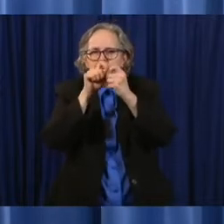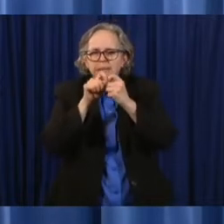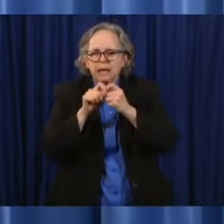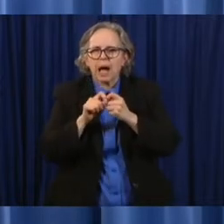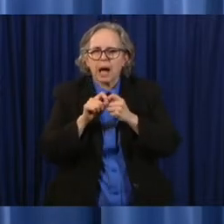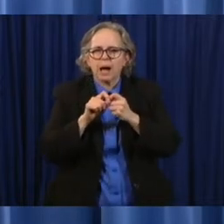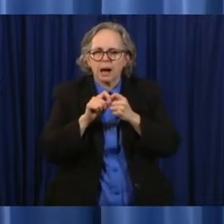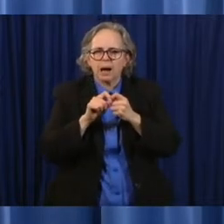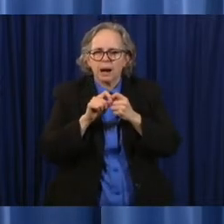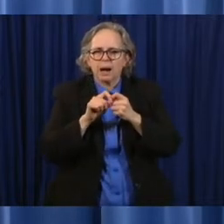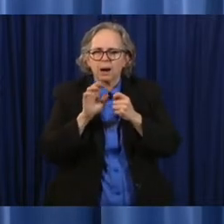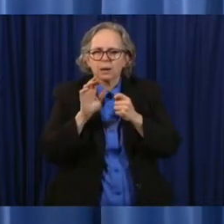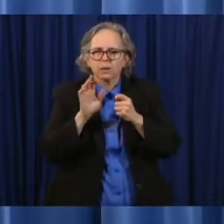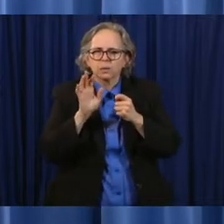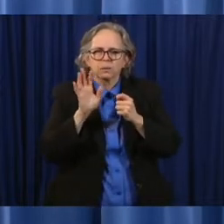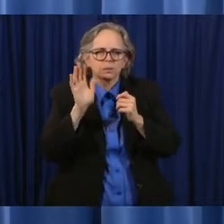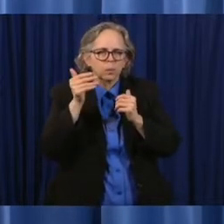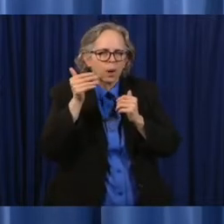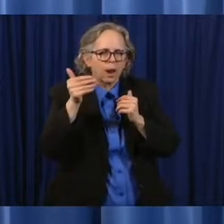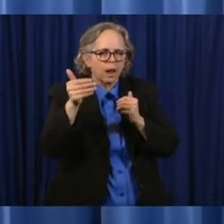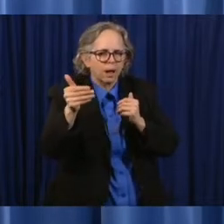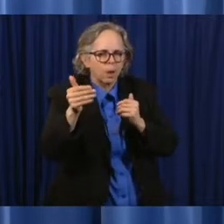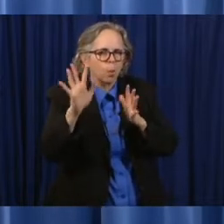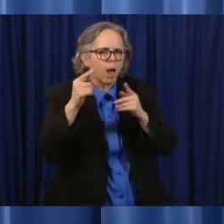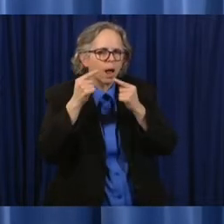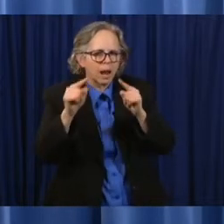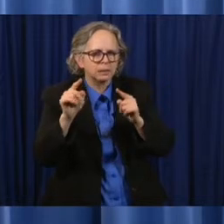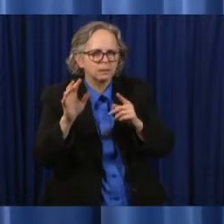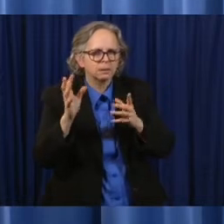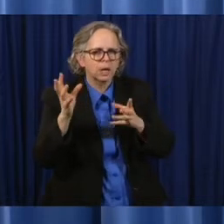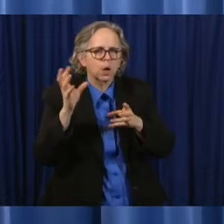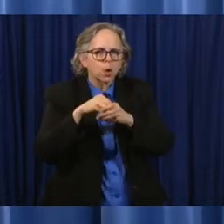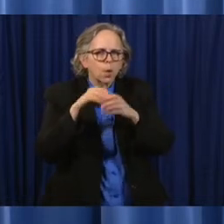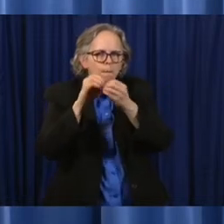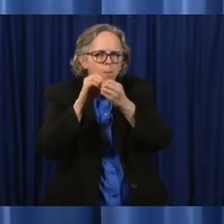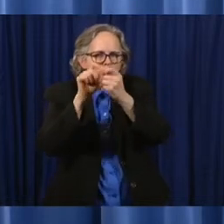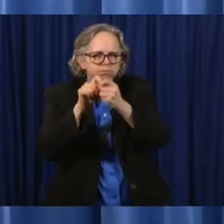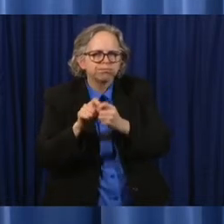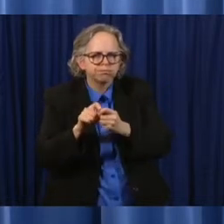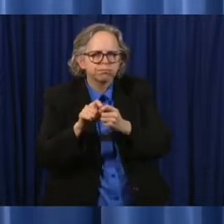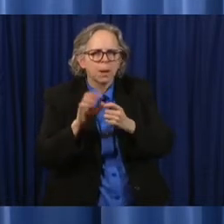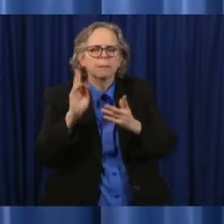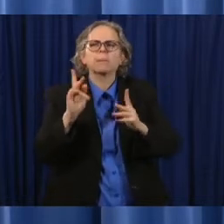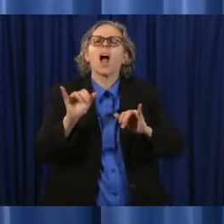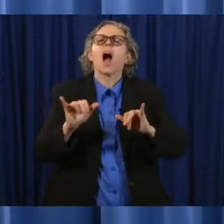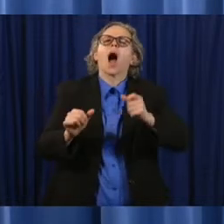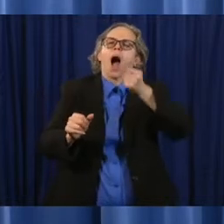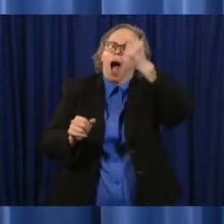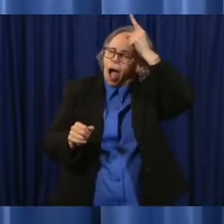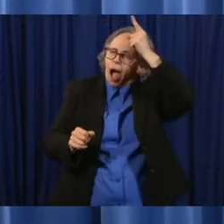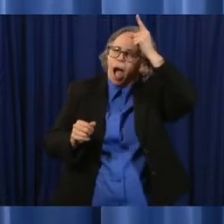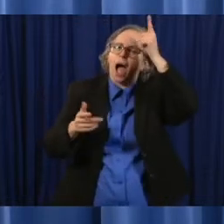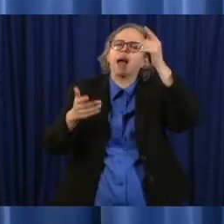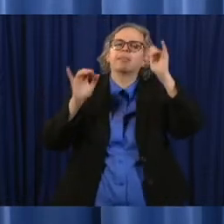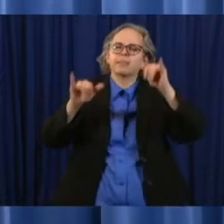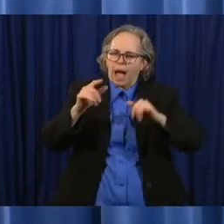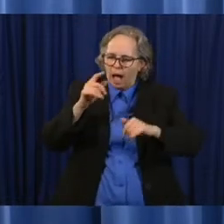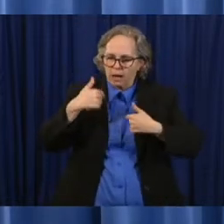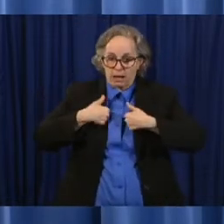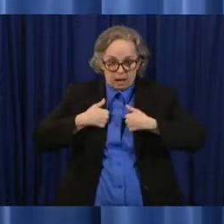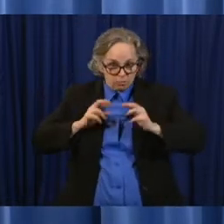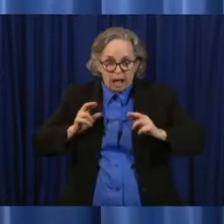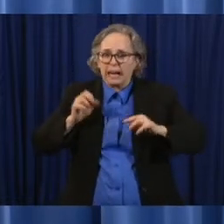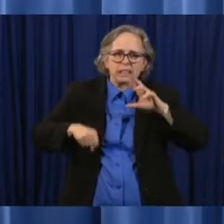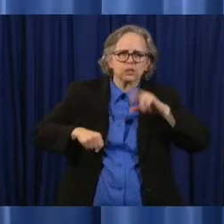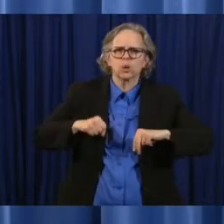that will be coming up shortly, people will be able, it'll be clear, people we hope understand it, they'll be able to